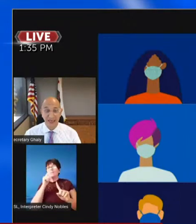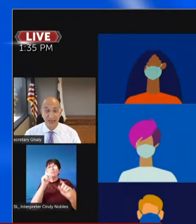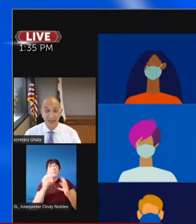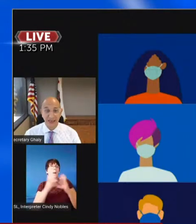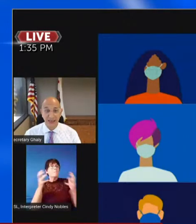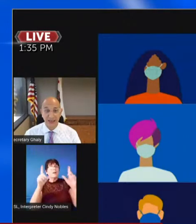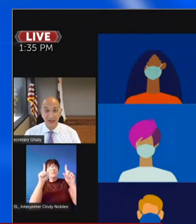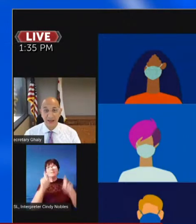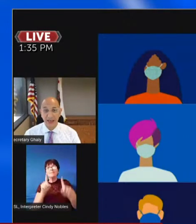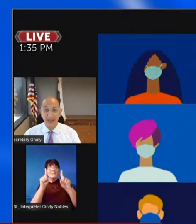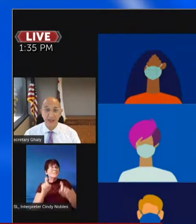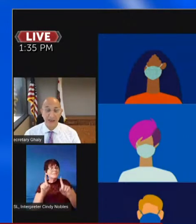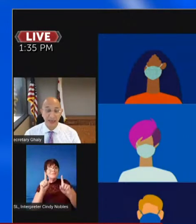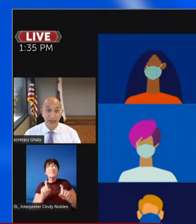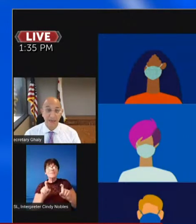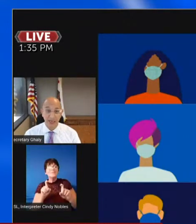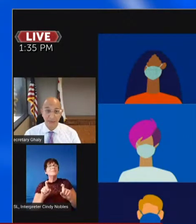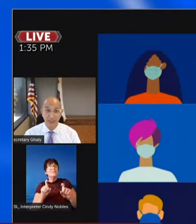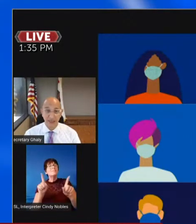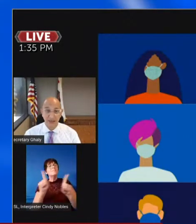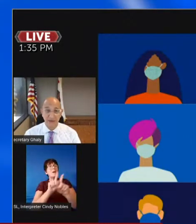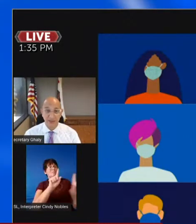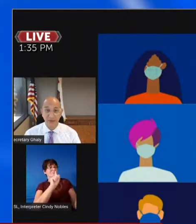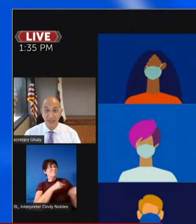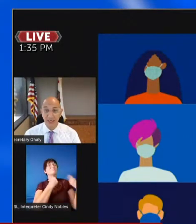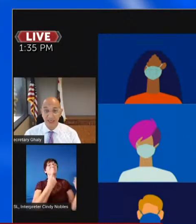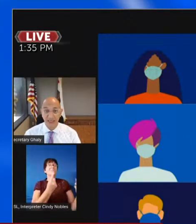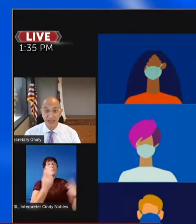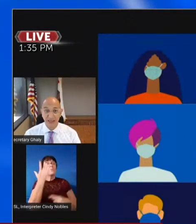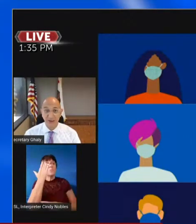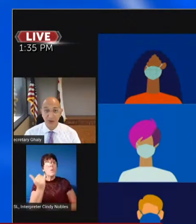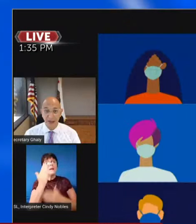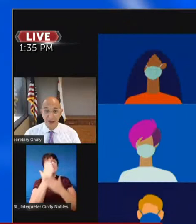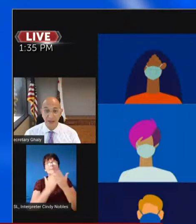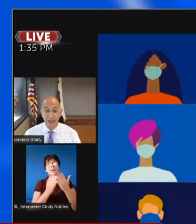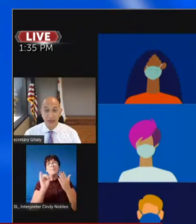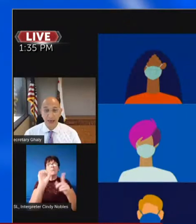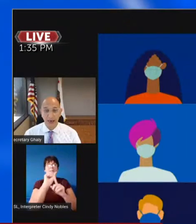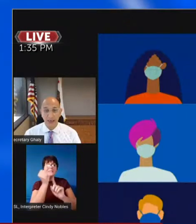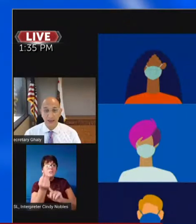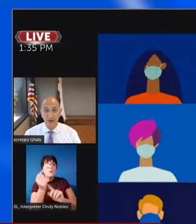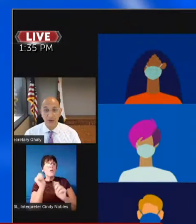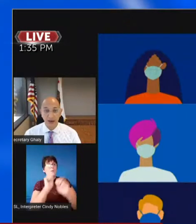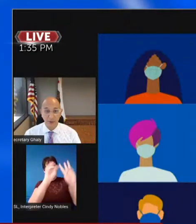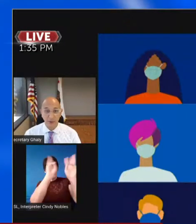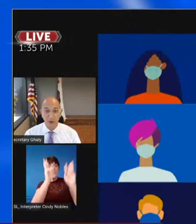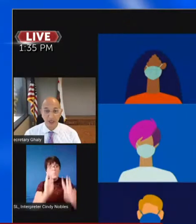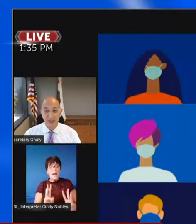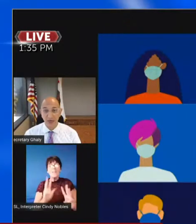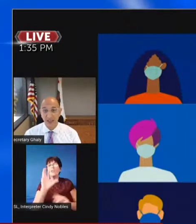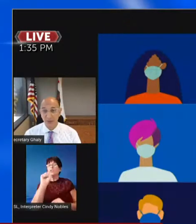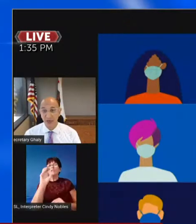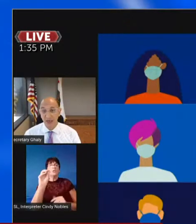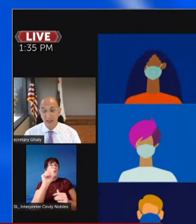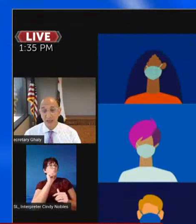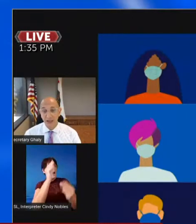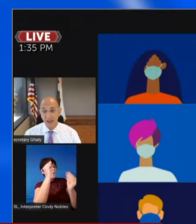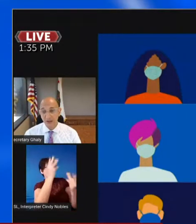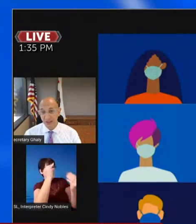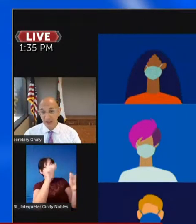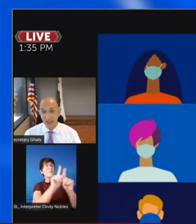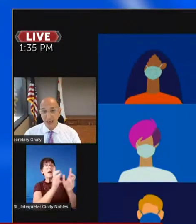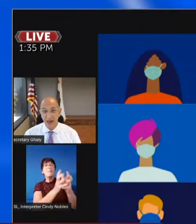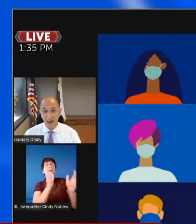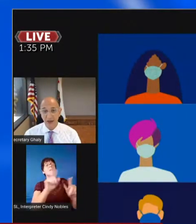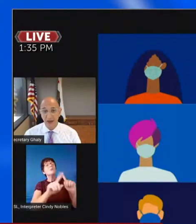as they had been because of some of the conditions and the weather, so not reporting as much. But the good